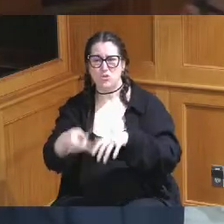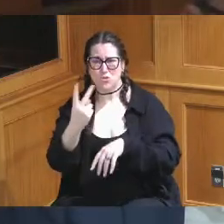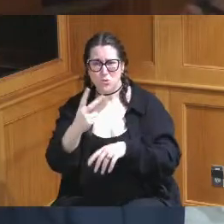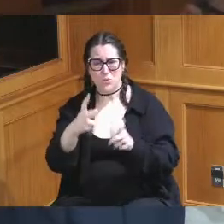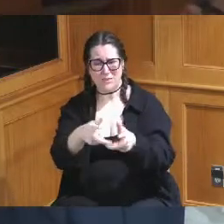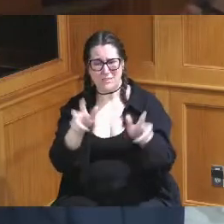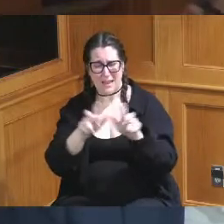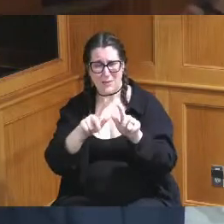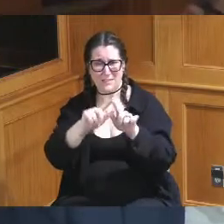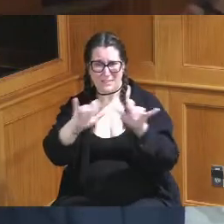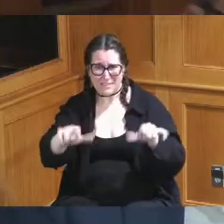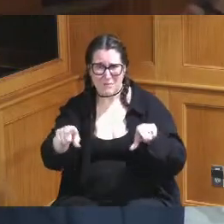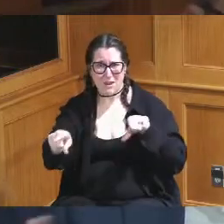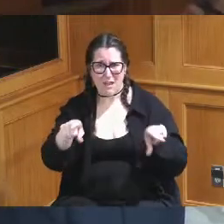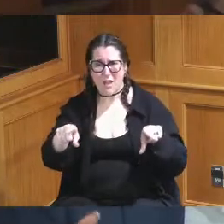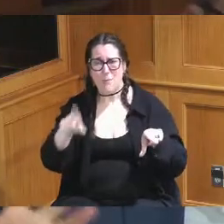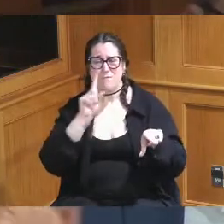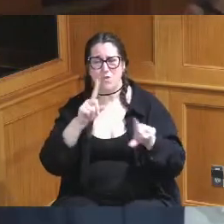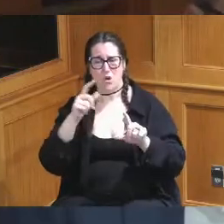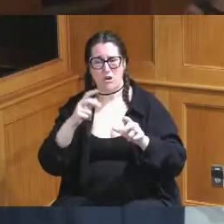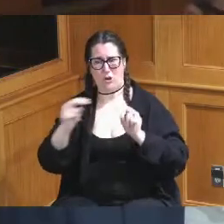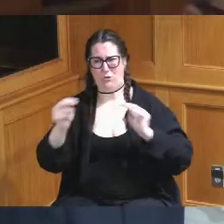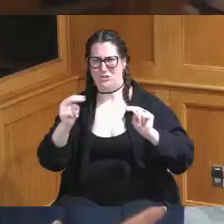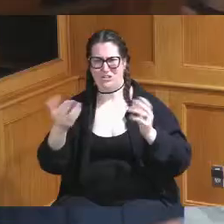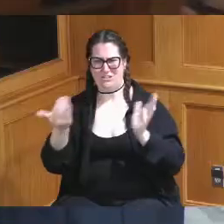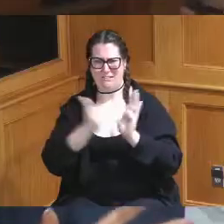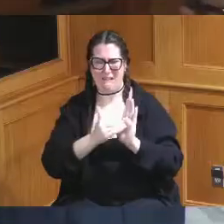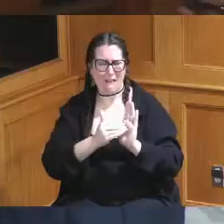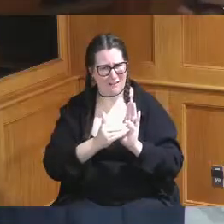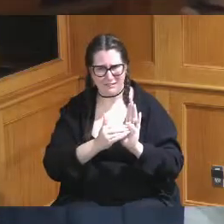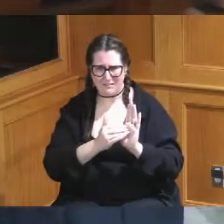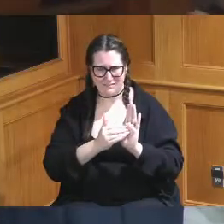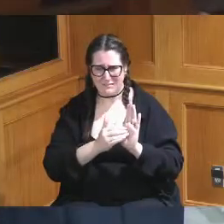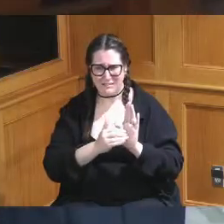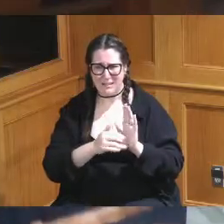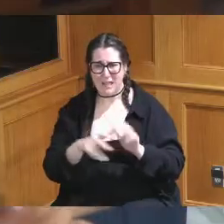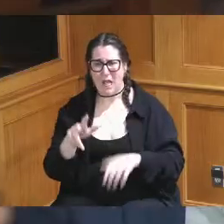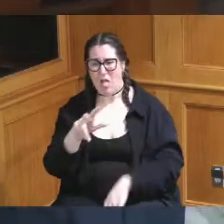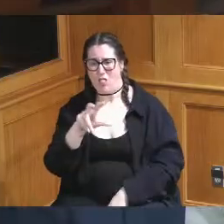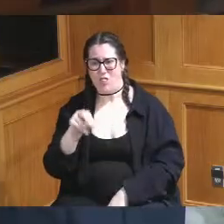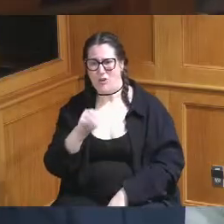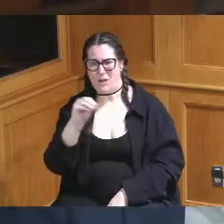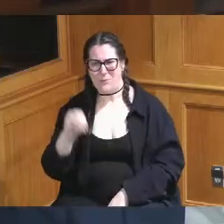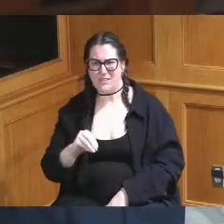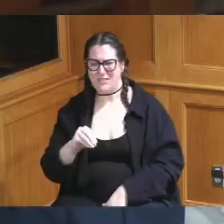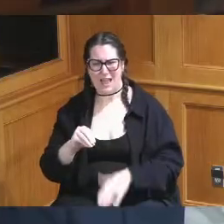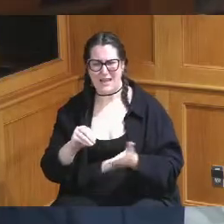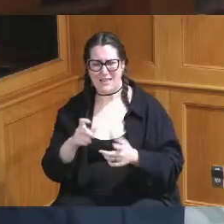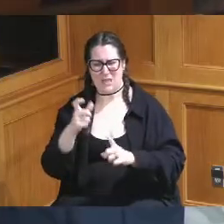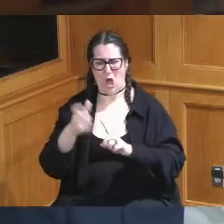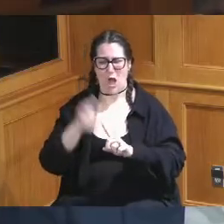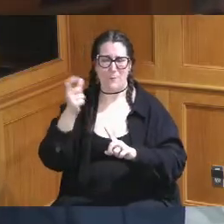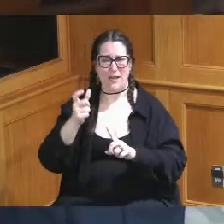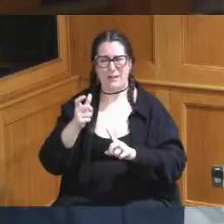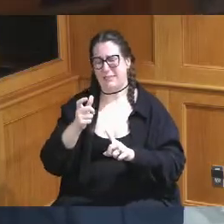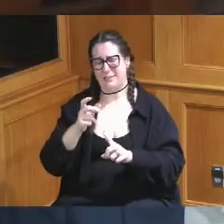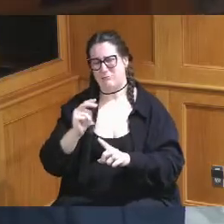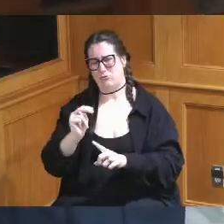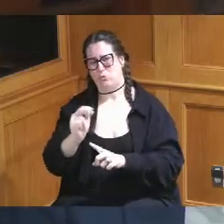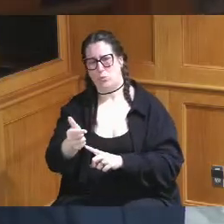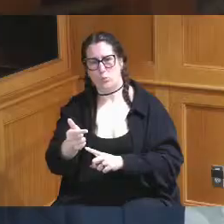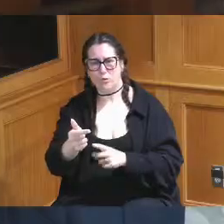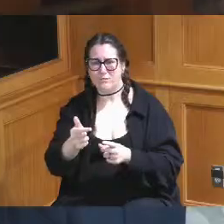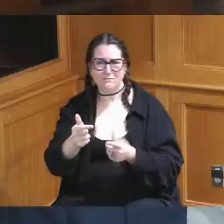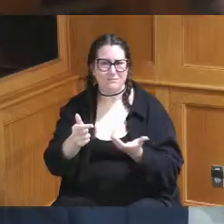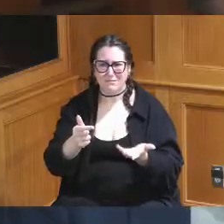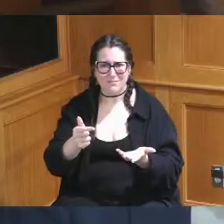time. We decide that 30% that you were promised is automatically off the table. We got to find